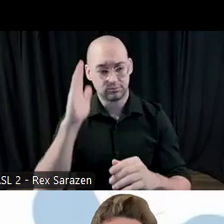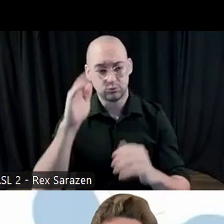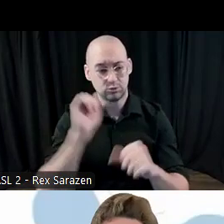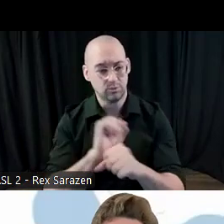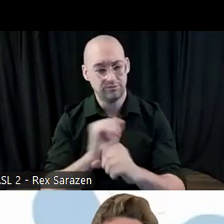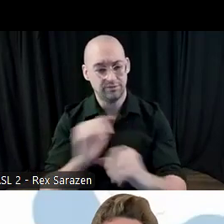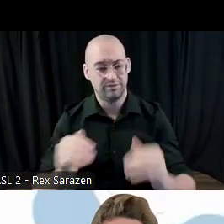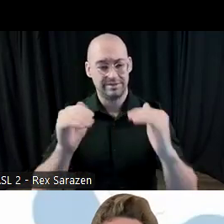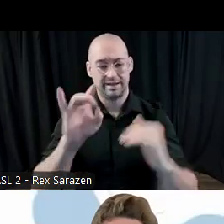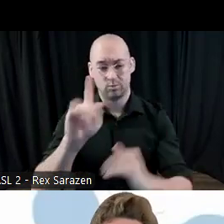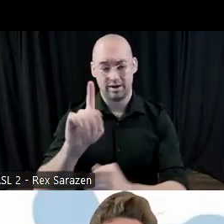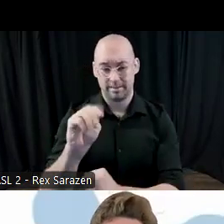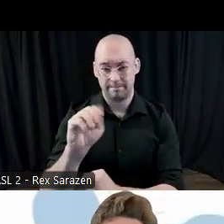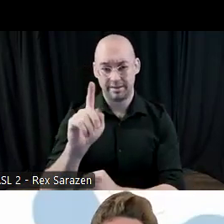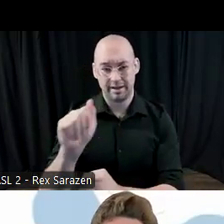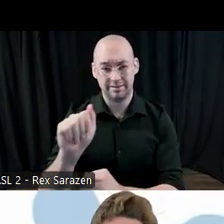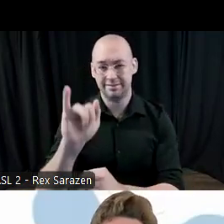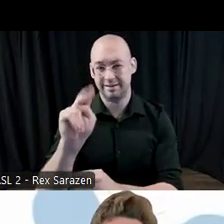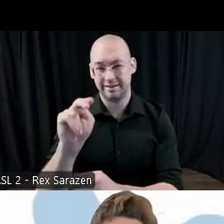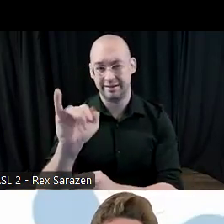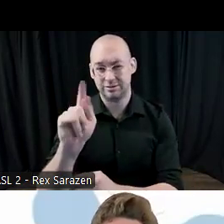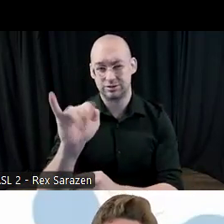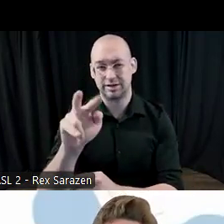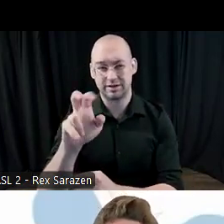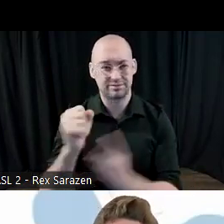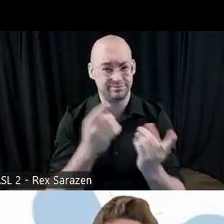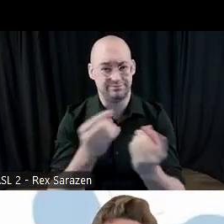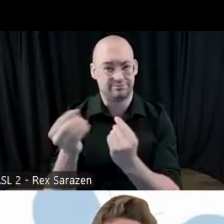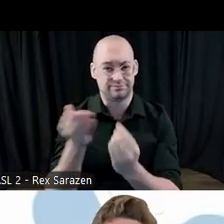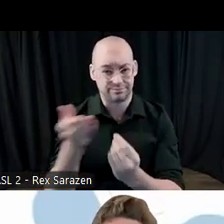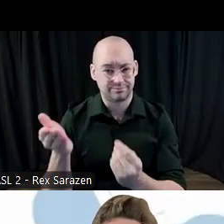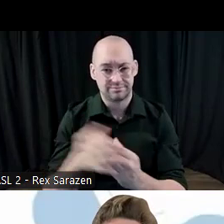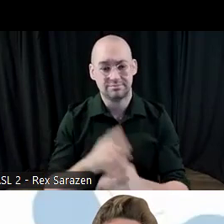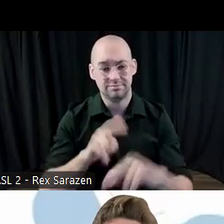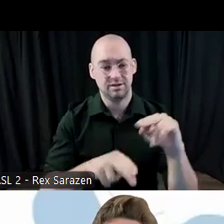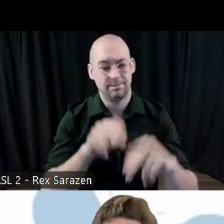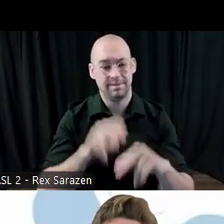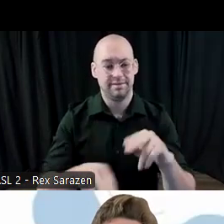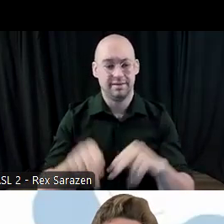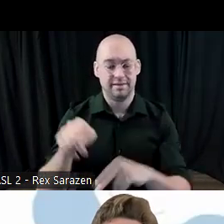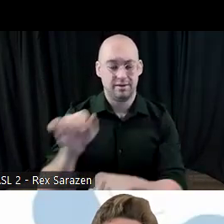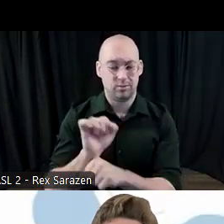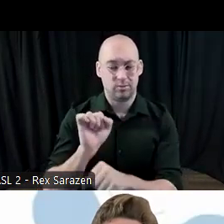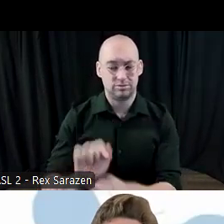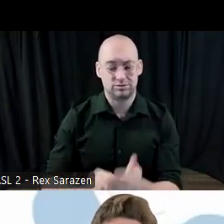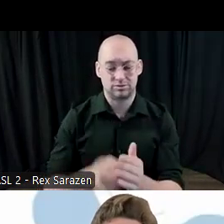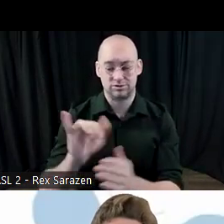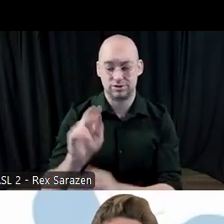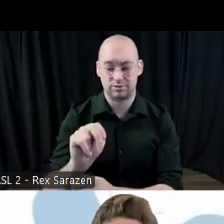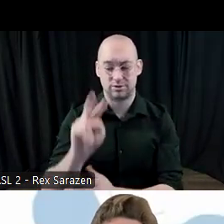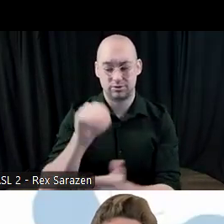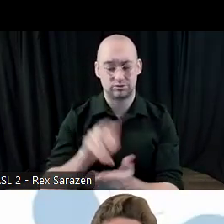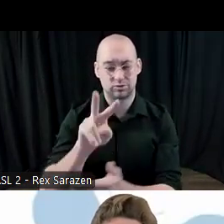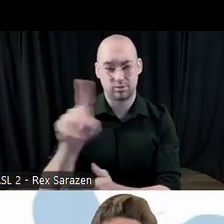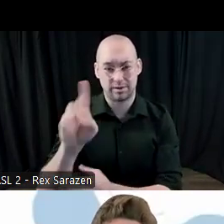MPA initiatives in 2025 and 2026, building upon the work that began in January of 2021 when